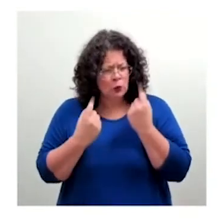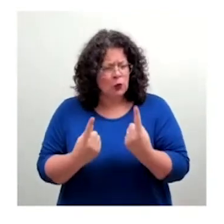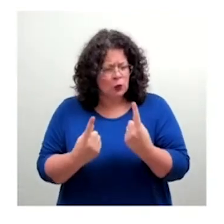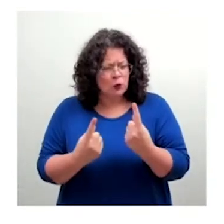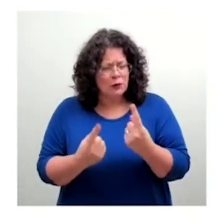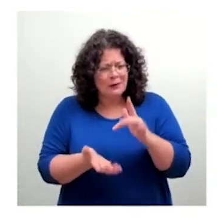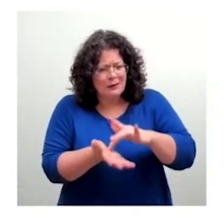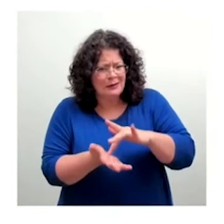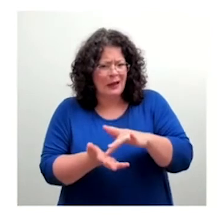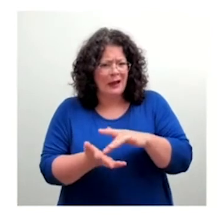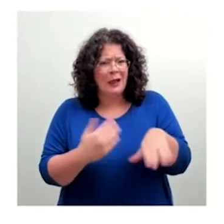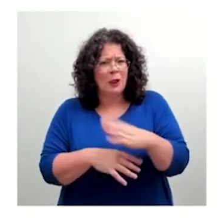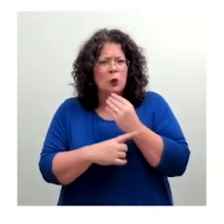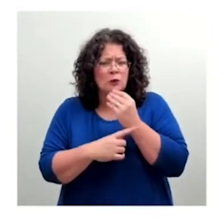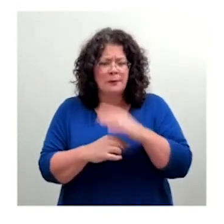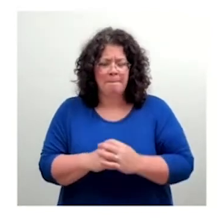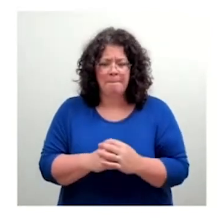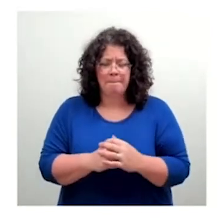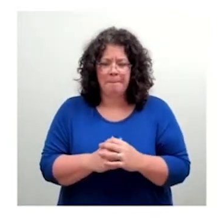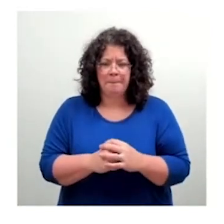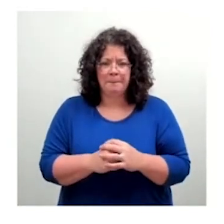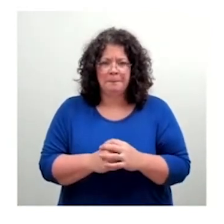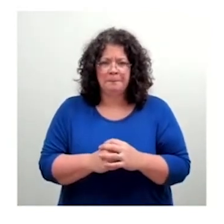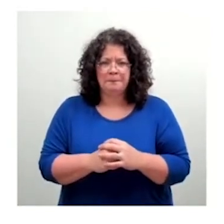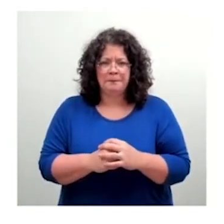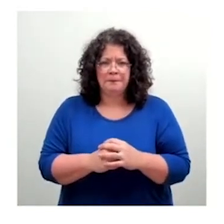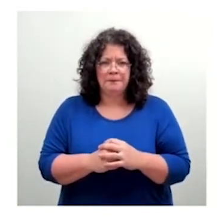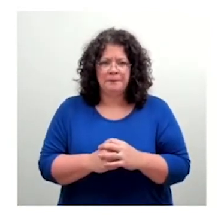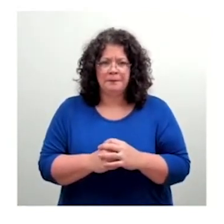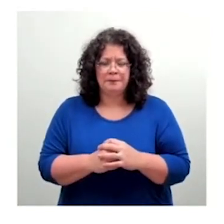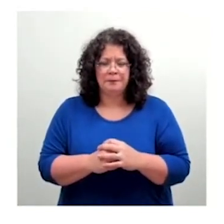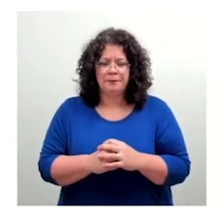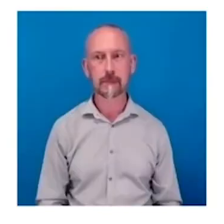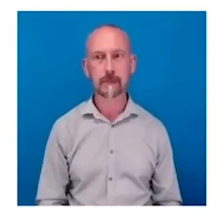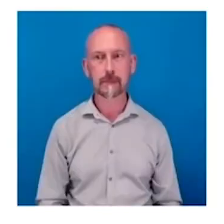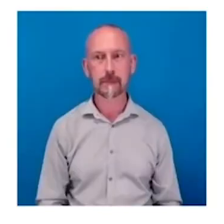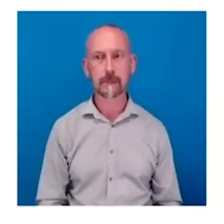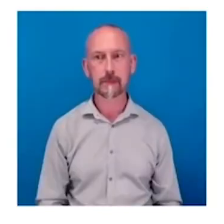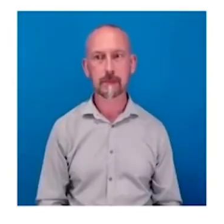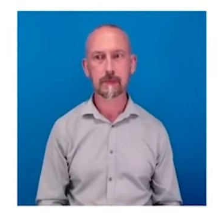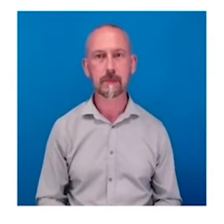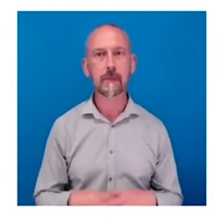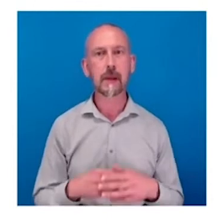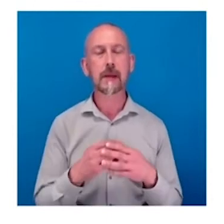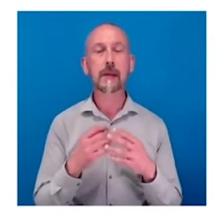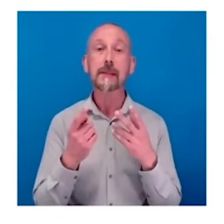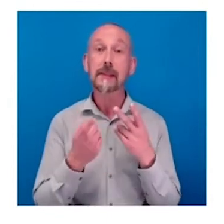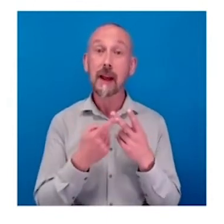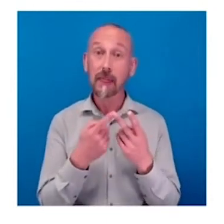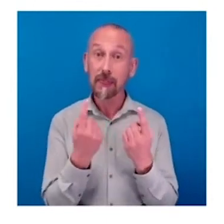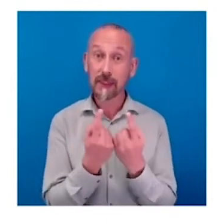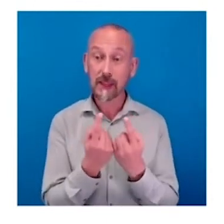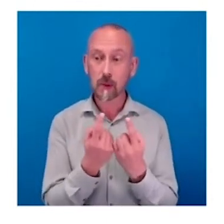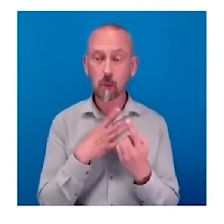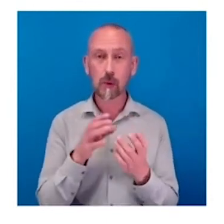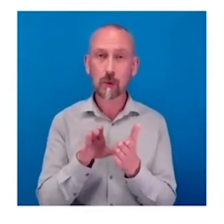another thing that we really want to do is invest in innovators as well. So, we've heard about Soundscape,